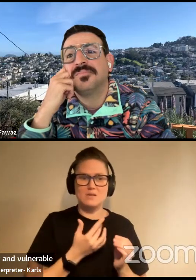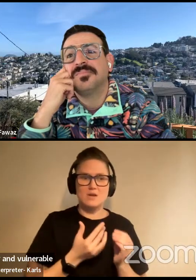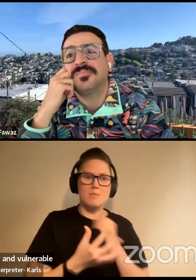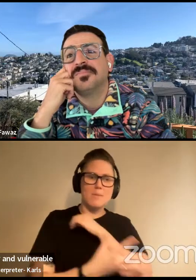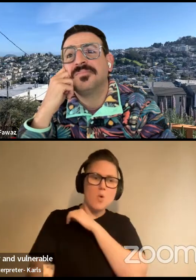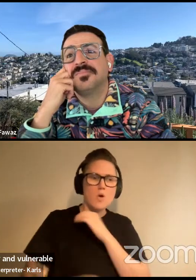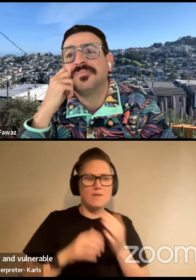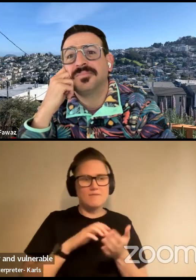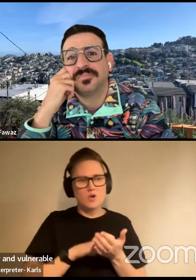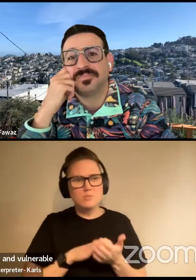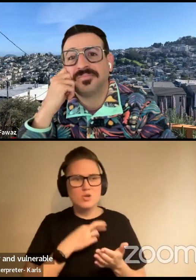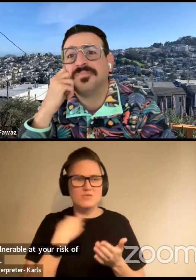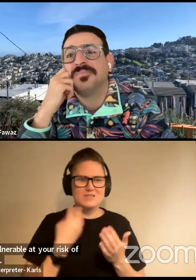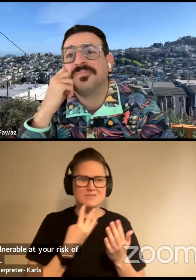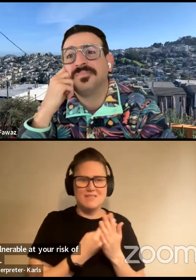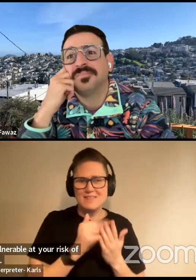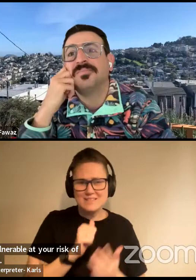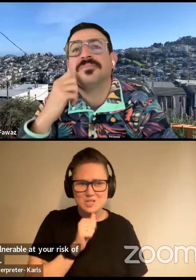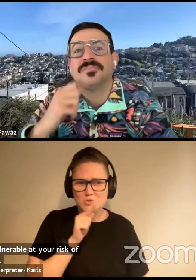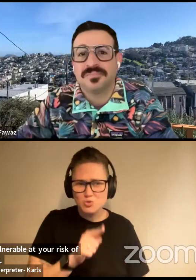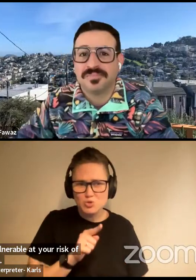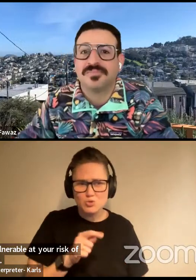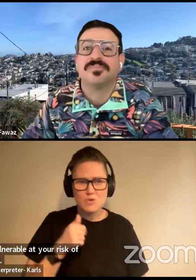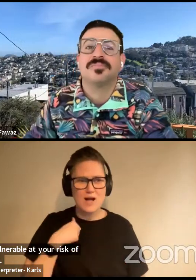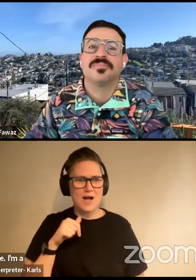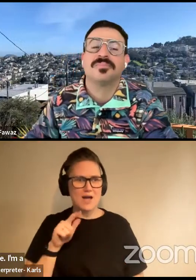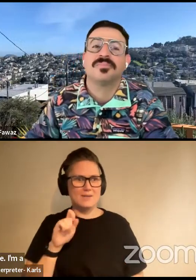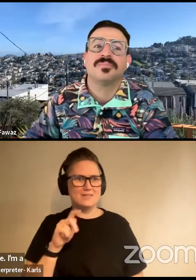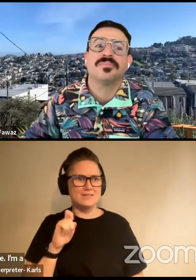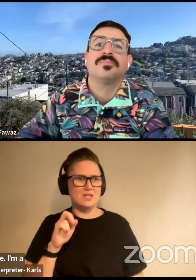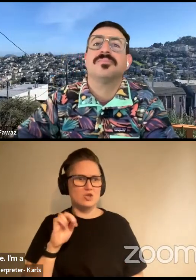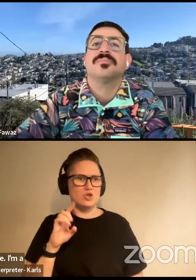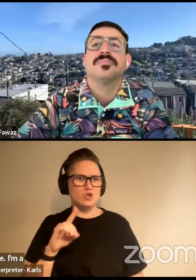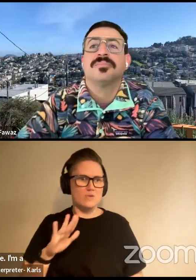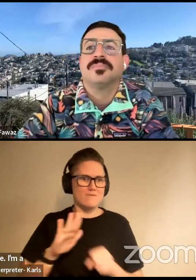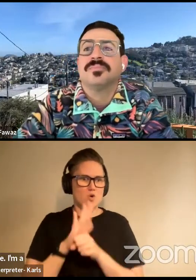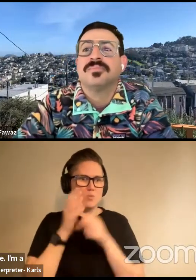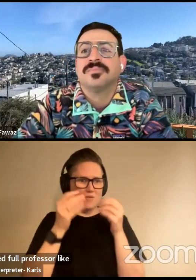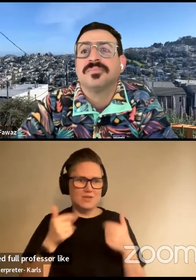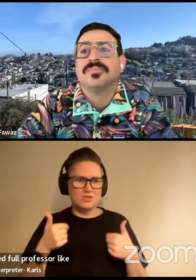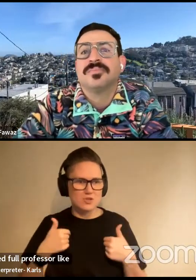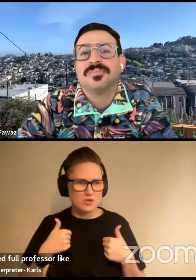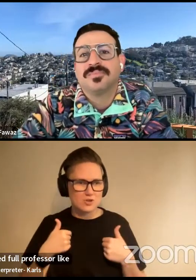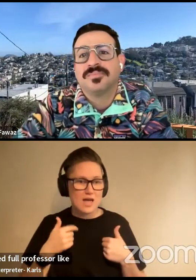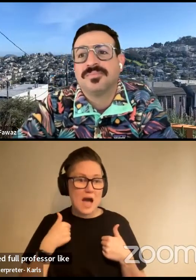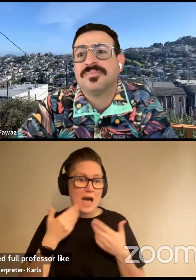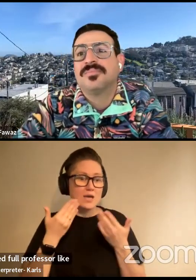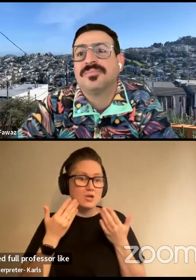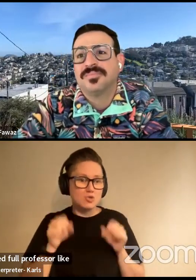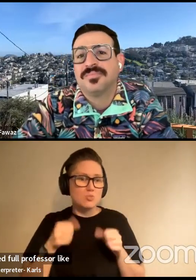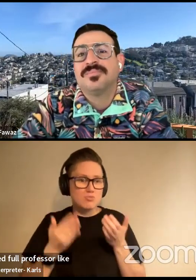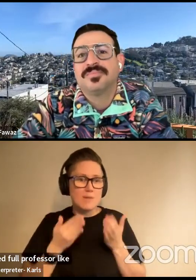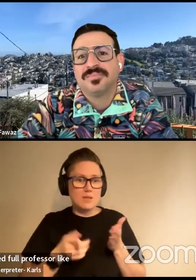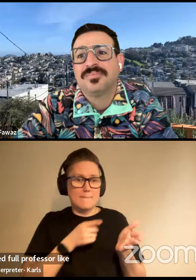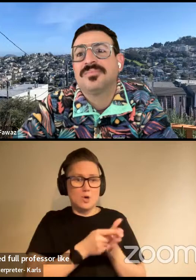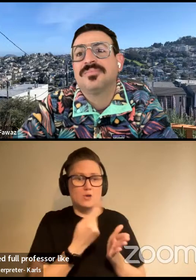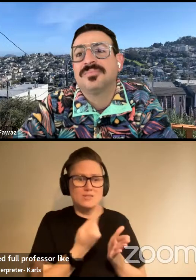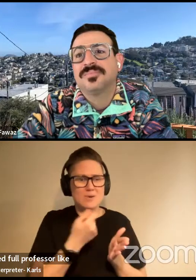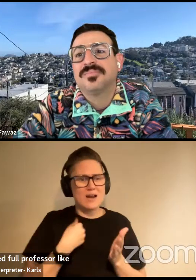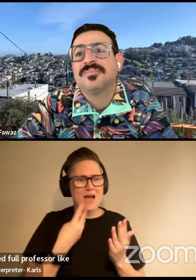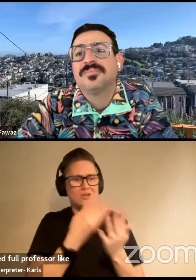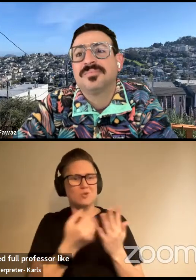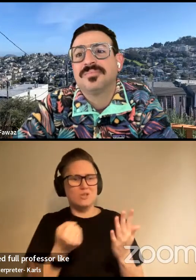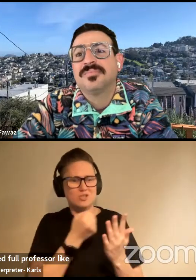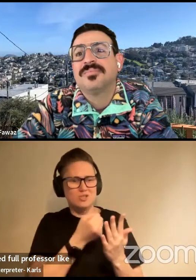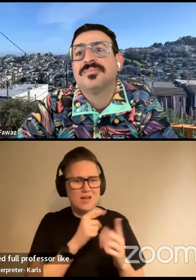not true. I'm a tenured full professor. I could probably murder someone. I'd go to jail, but I might not even